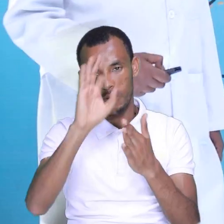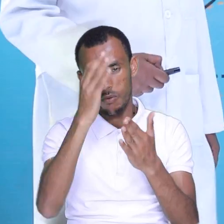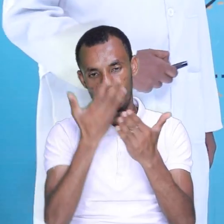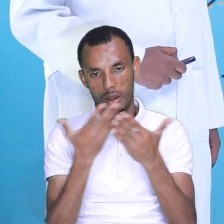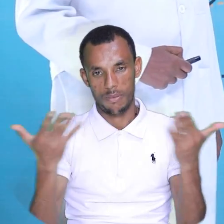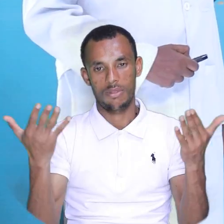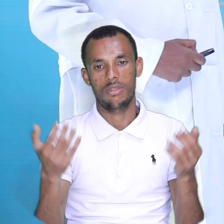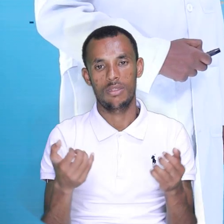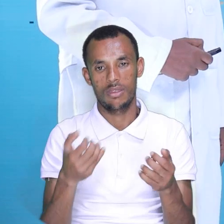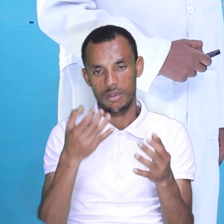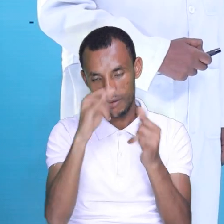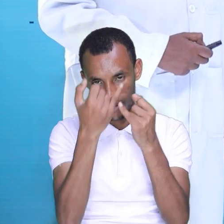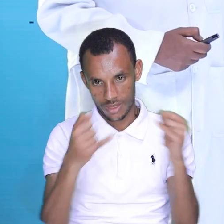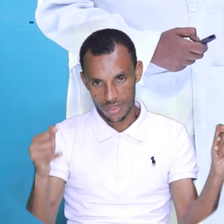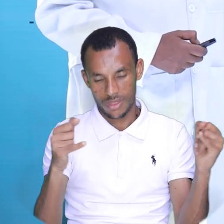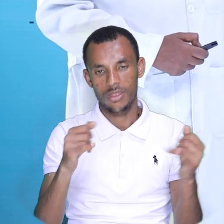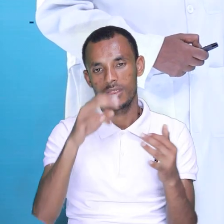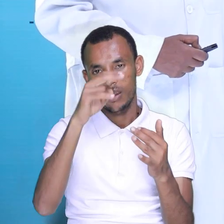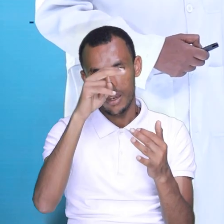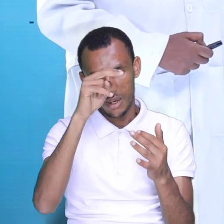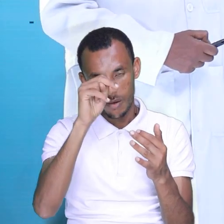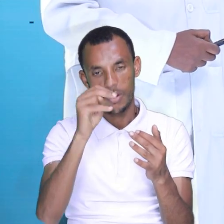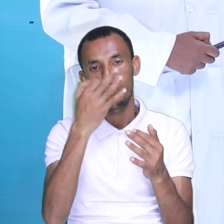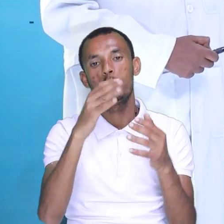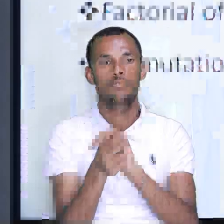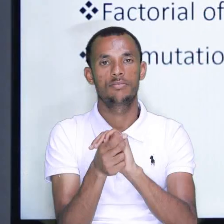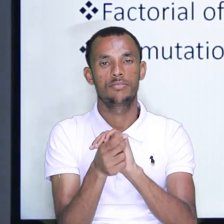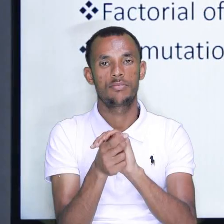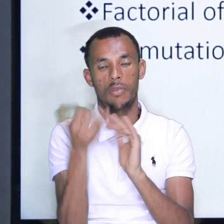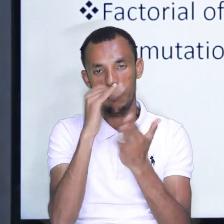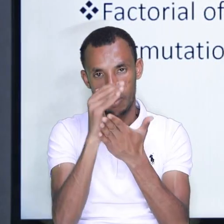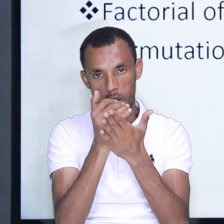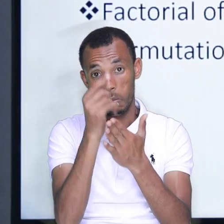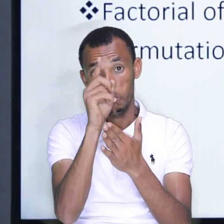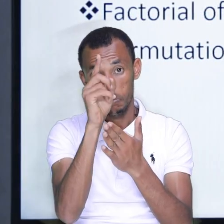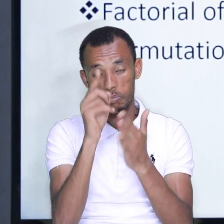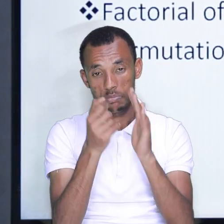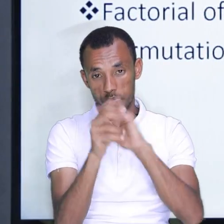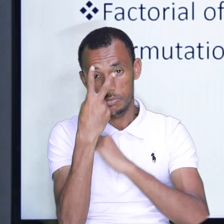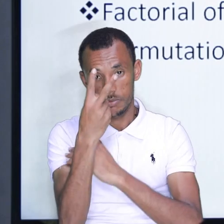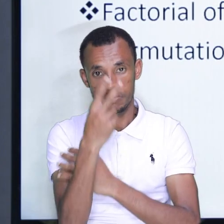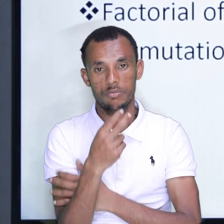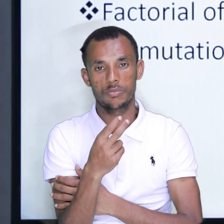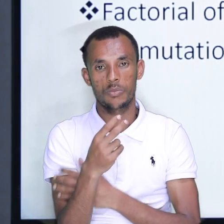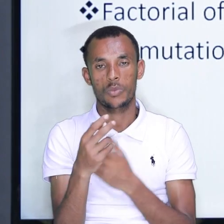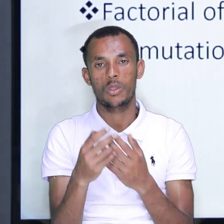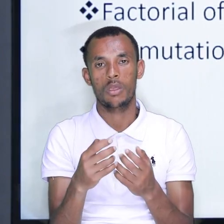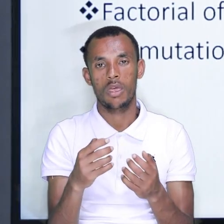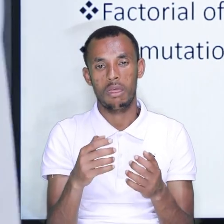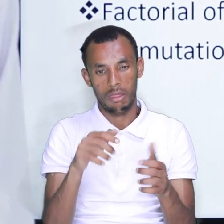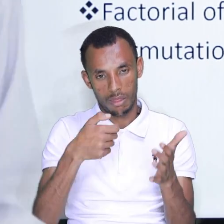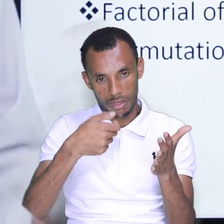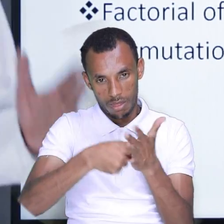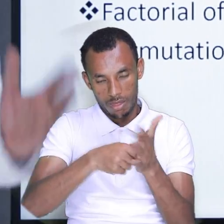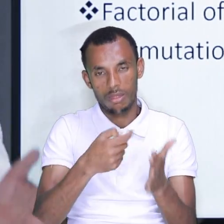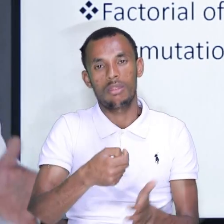of the event divided by number of elements of possible outcome. If we take one simple example, when I throw that a coin,